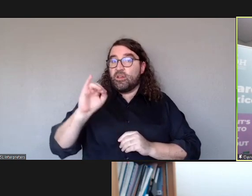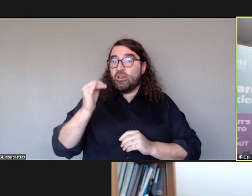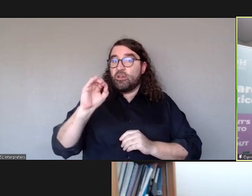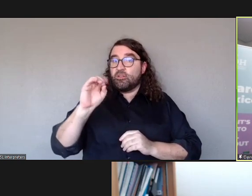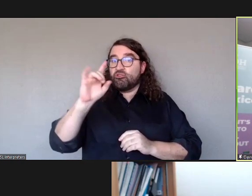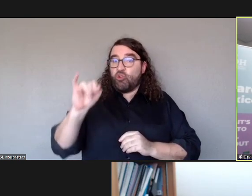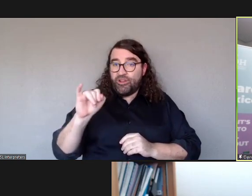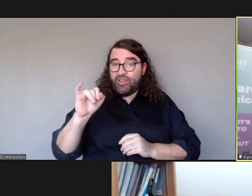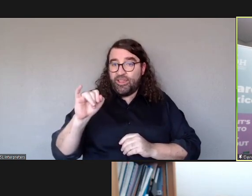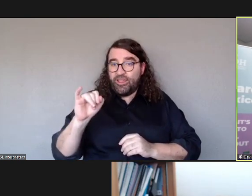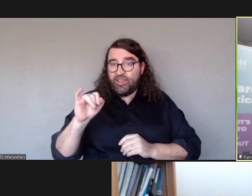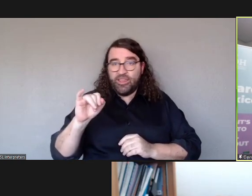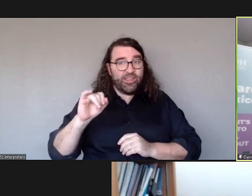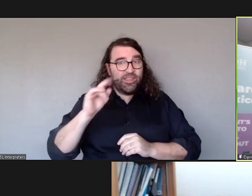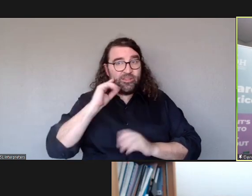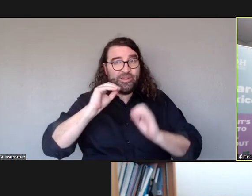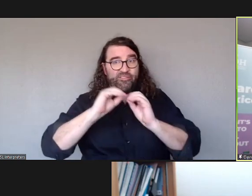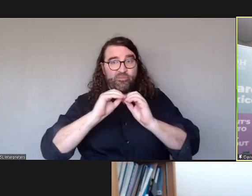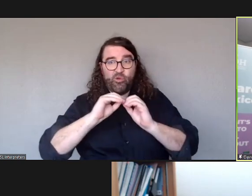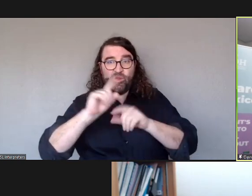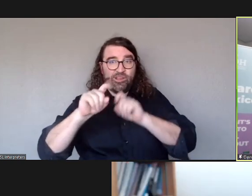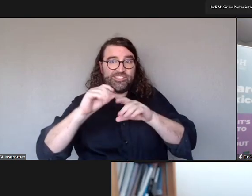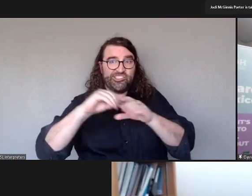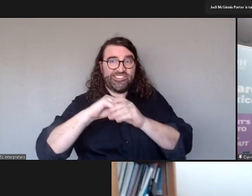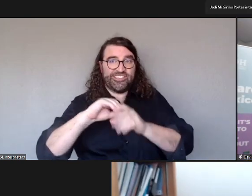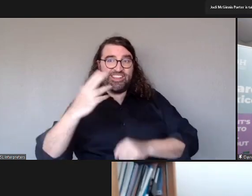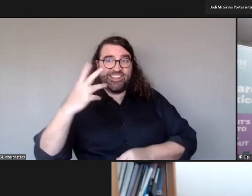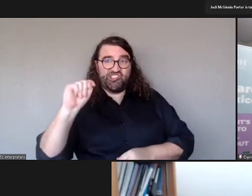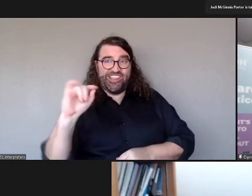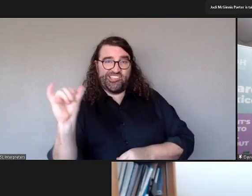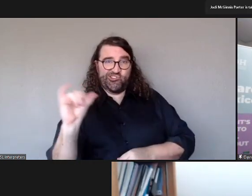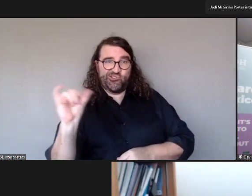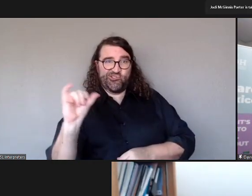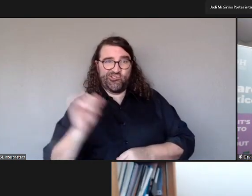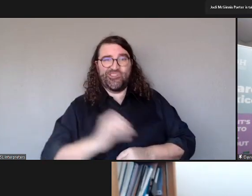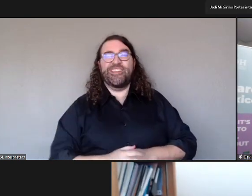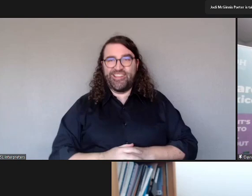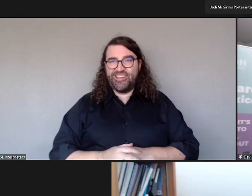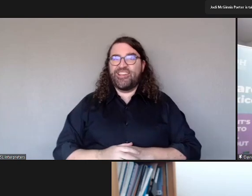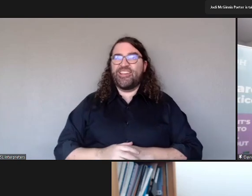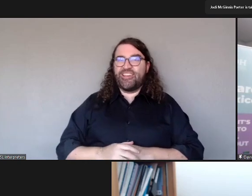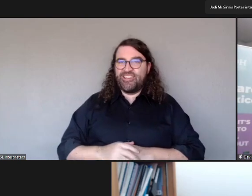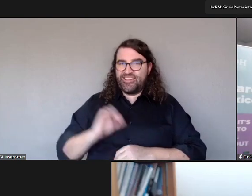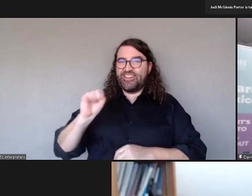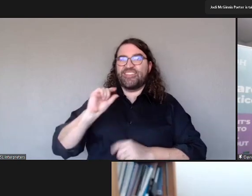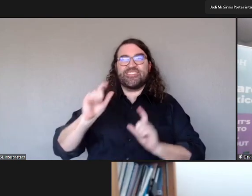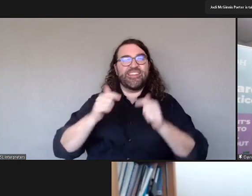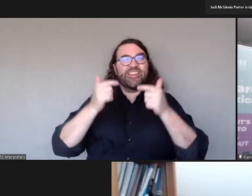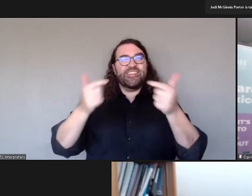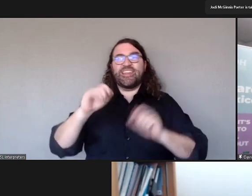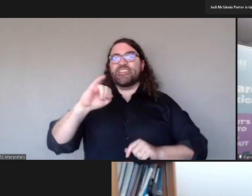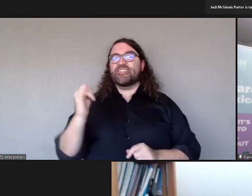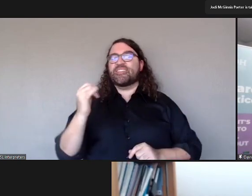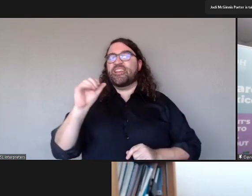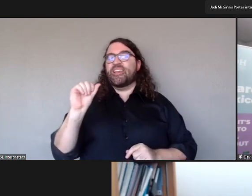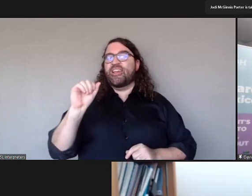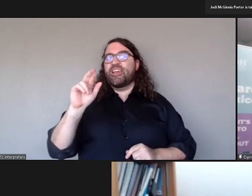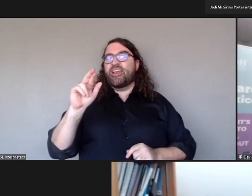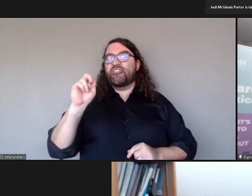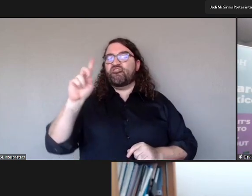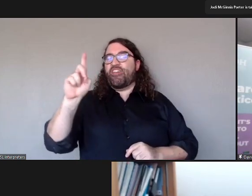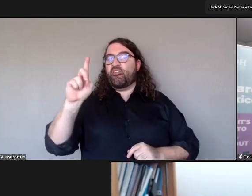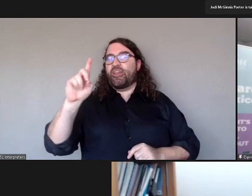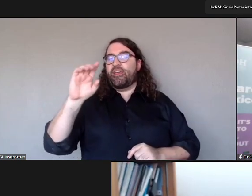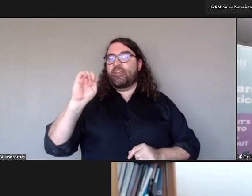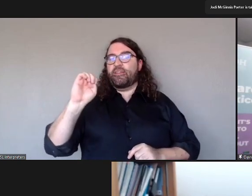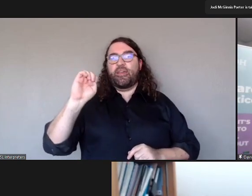aware that we do have some questions in the chat too. Yes, I was just about to call on Jared Ebenbrecht, and after